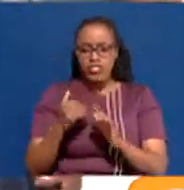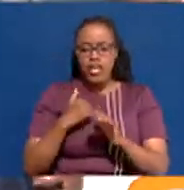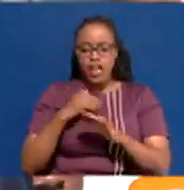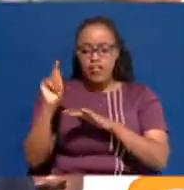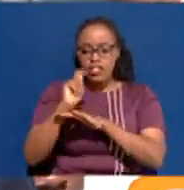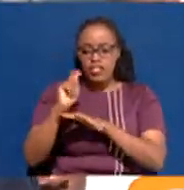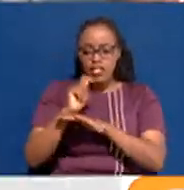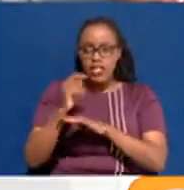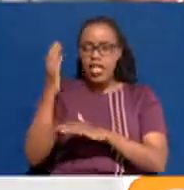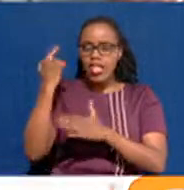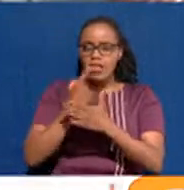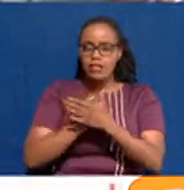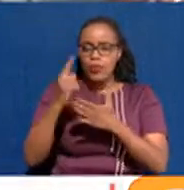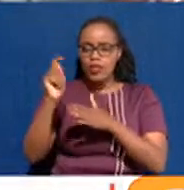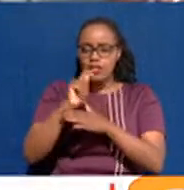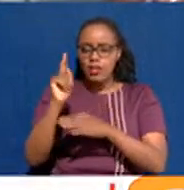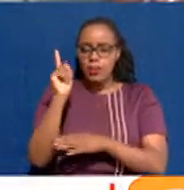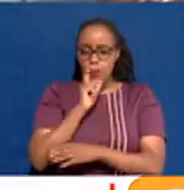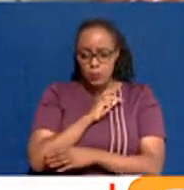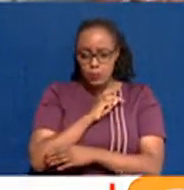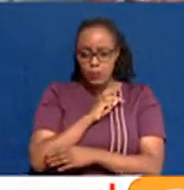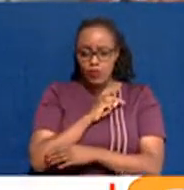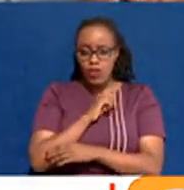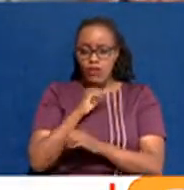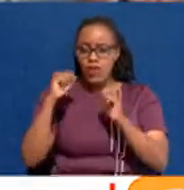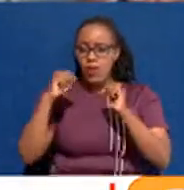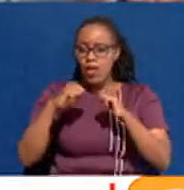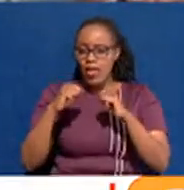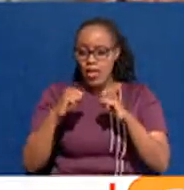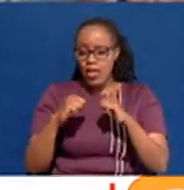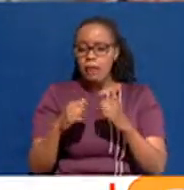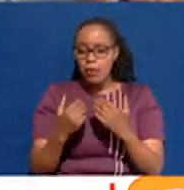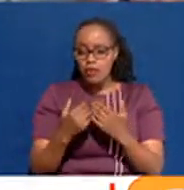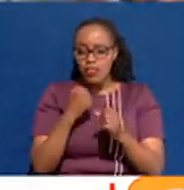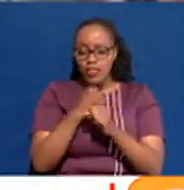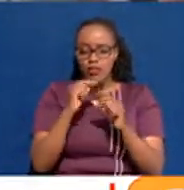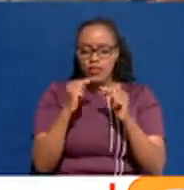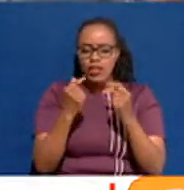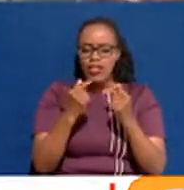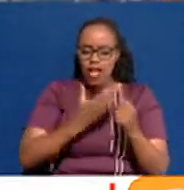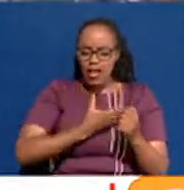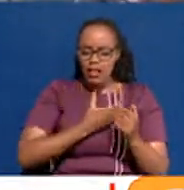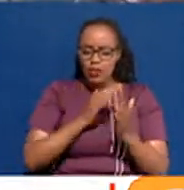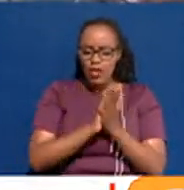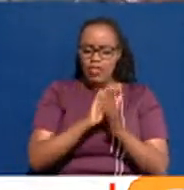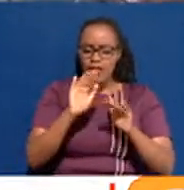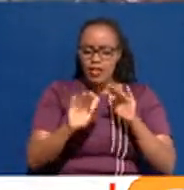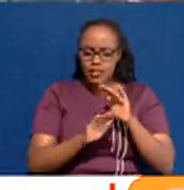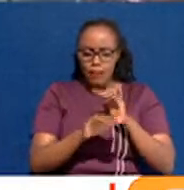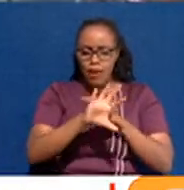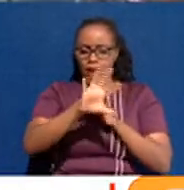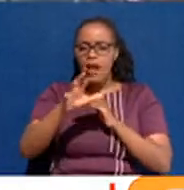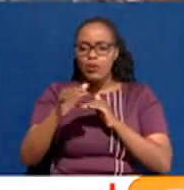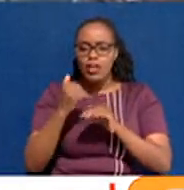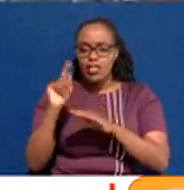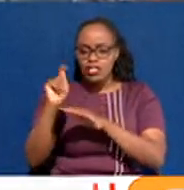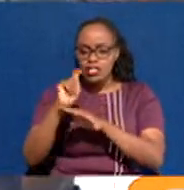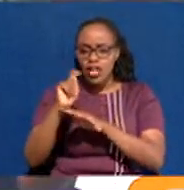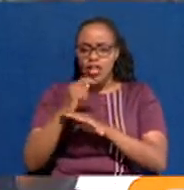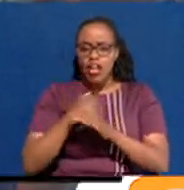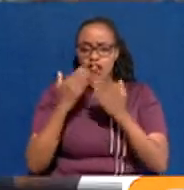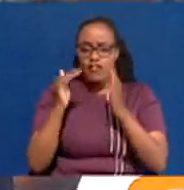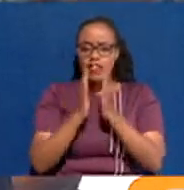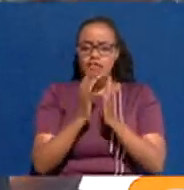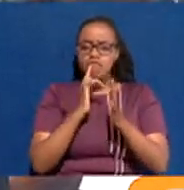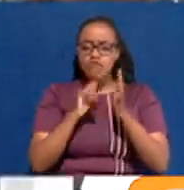adequately. We were last week trained by our very able, the castle and the sub-county and the entire county. We were given through training and we were